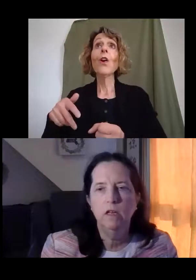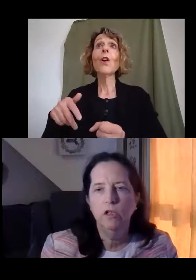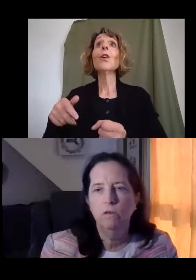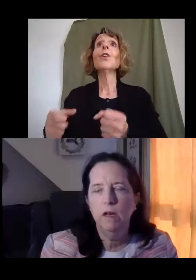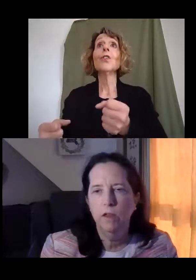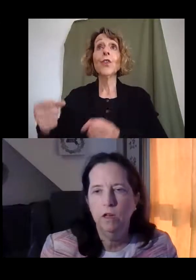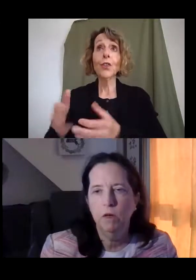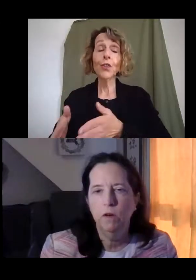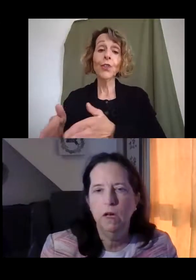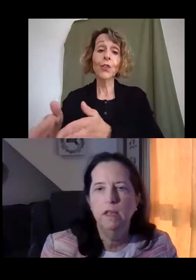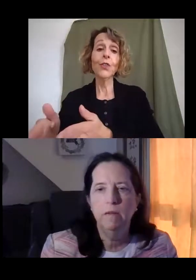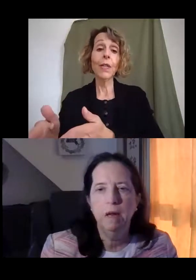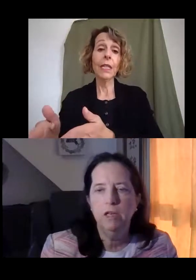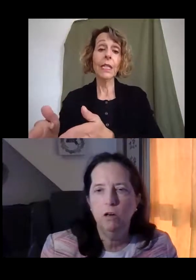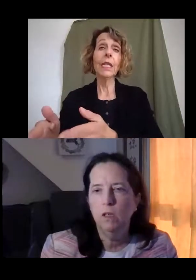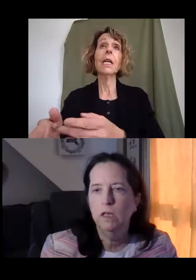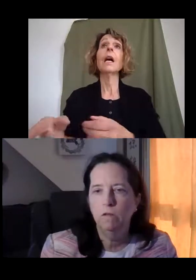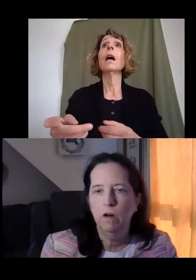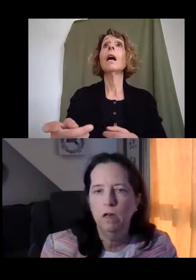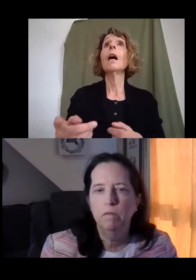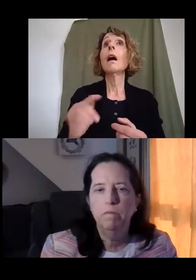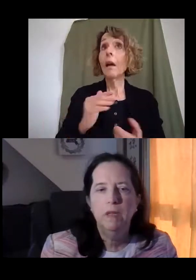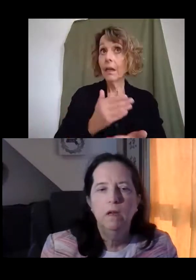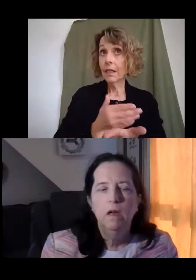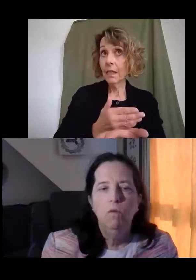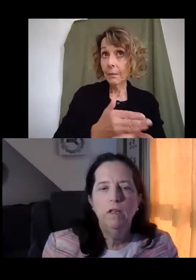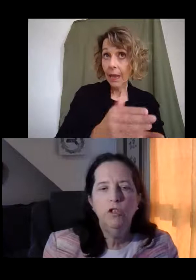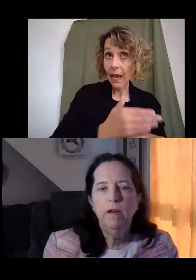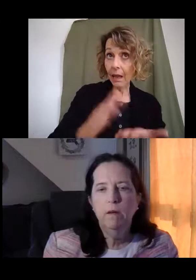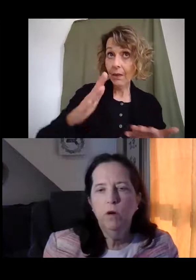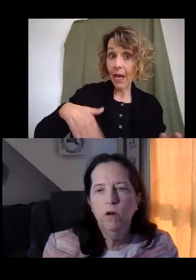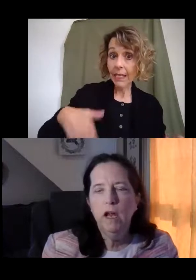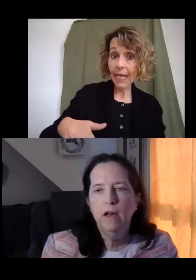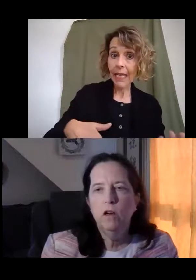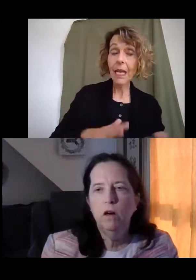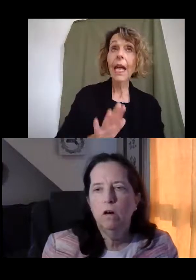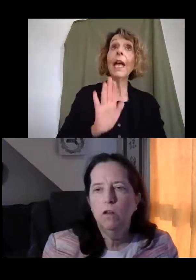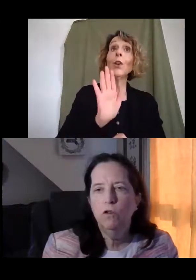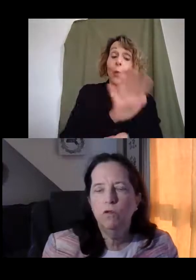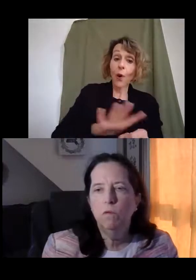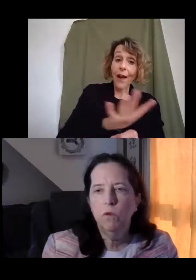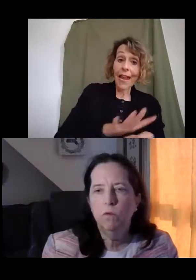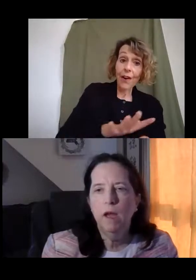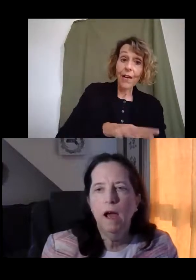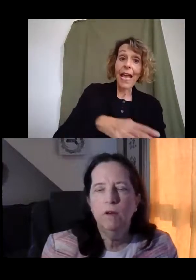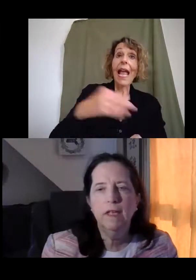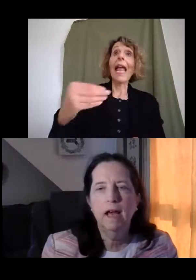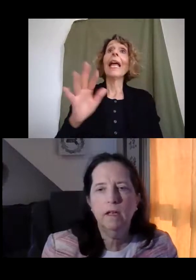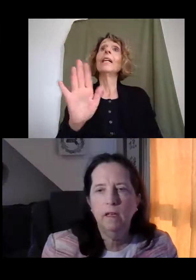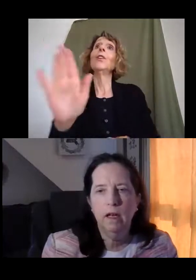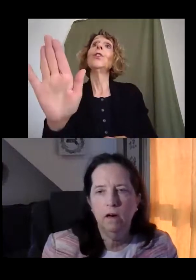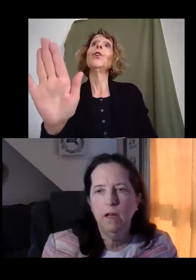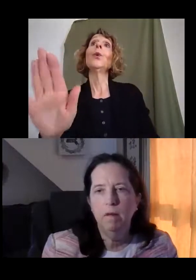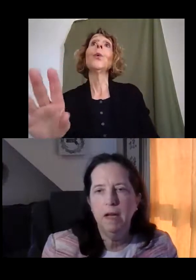commuting into another community, they may be totally different. What's your neighborhood and your usual route? How is